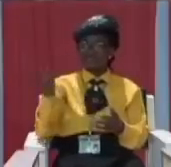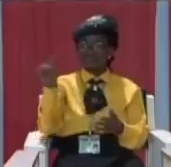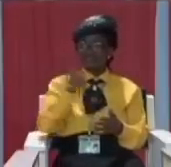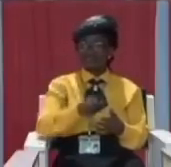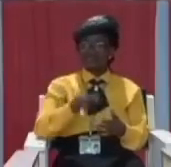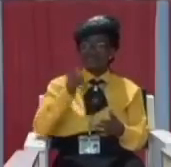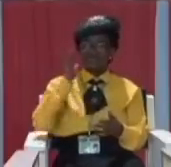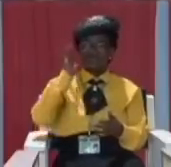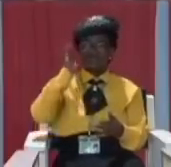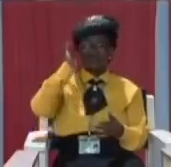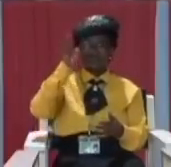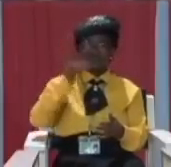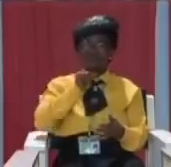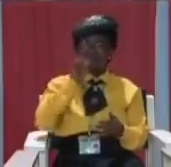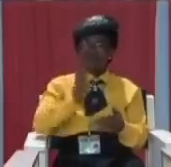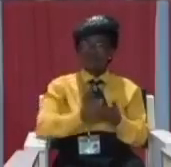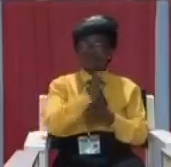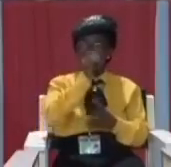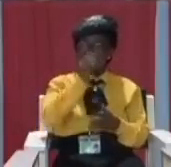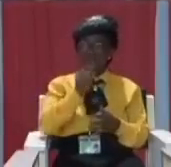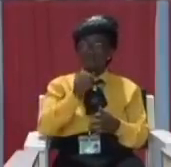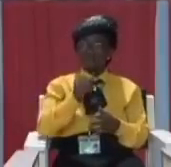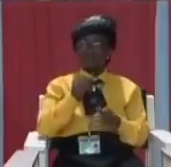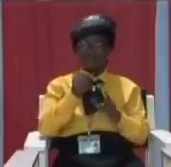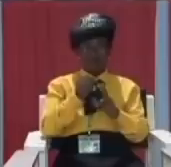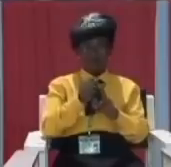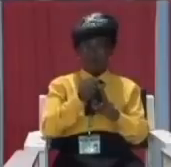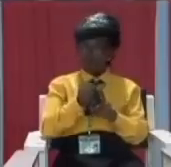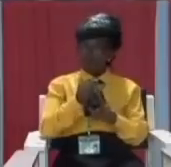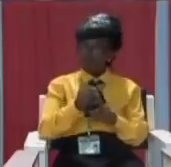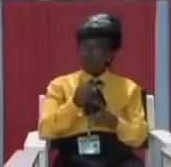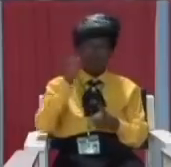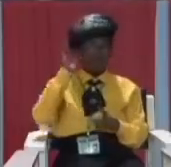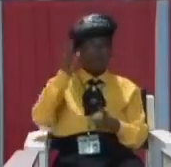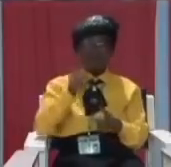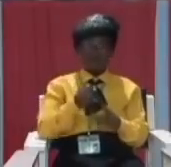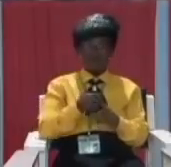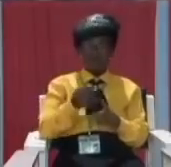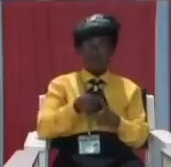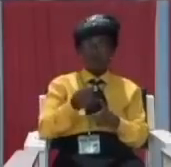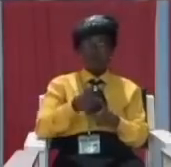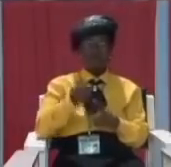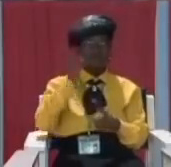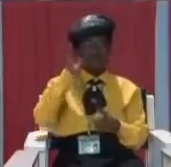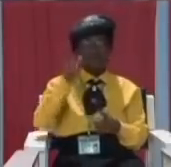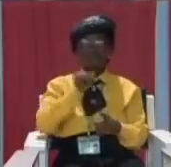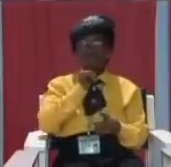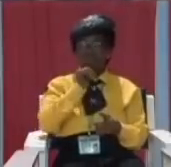but the scar will remain. You will never backslide in Jesus' name.